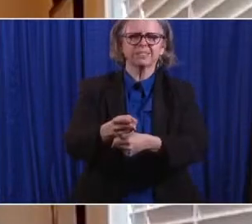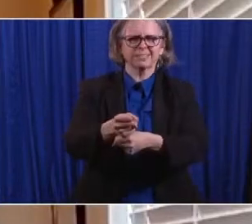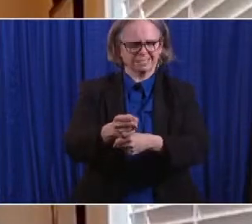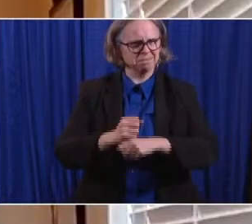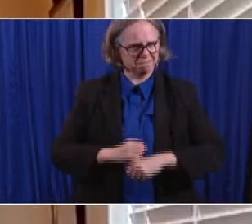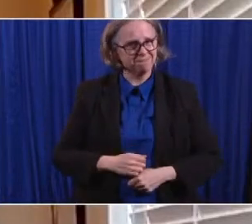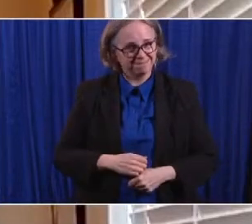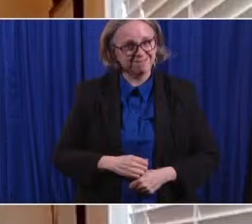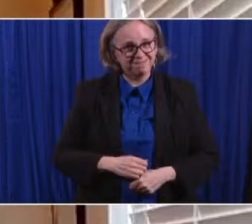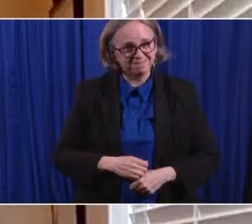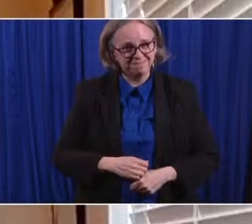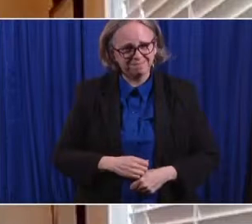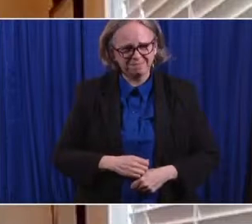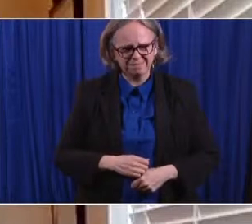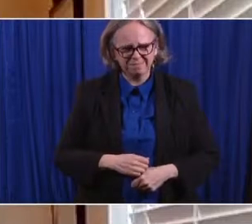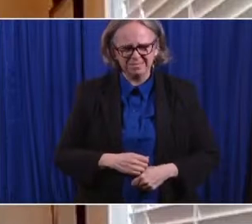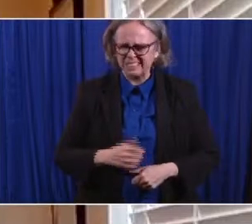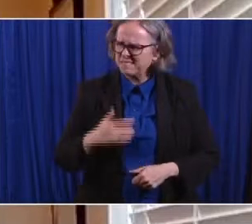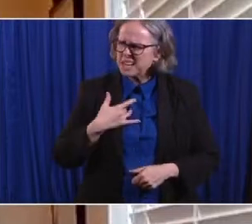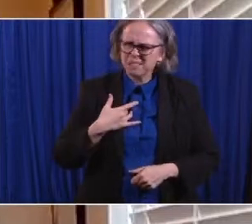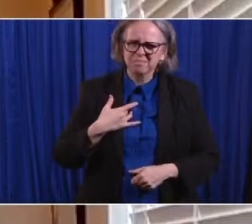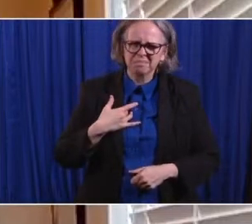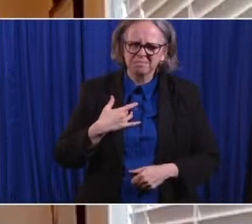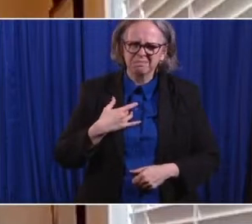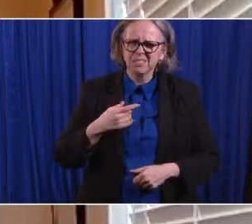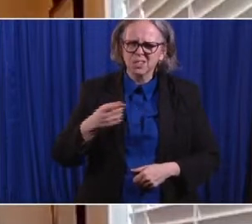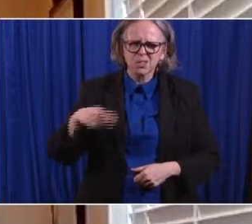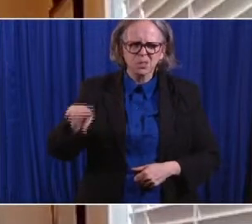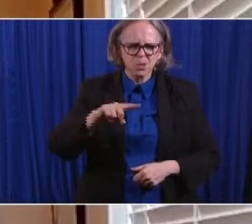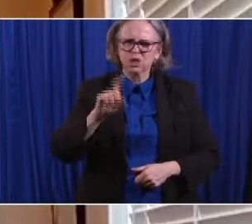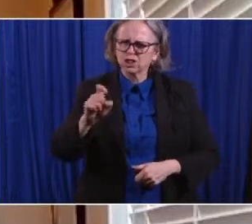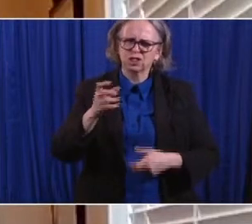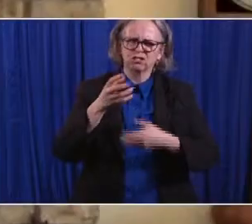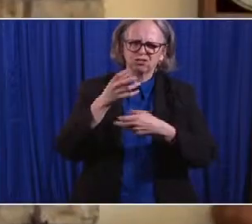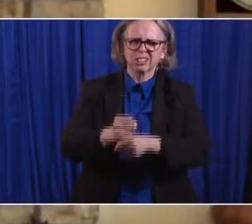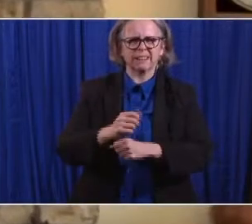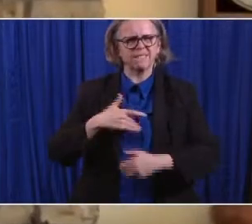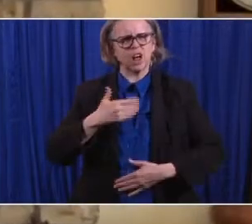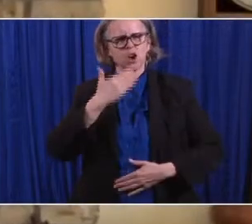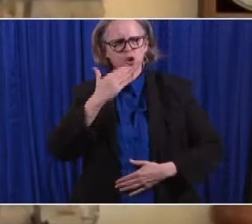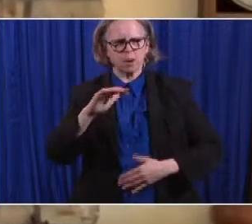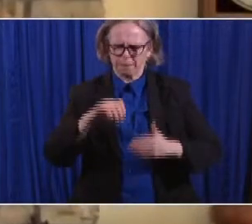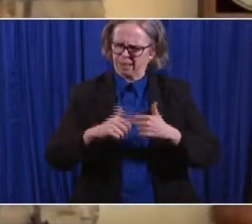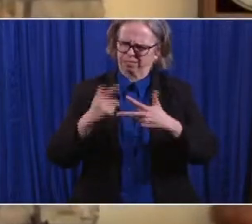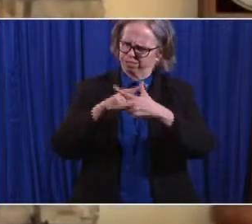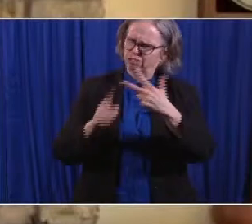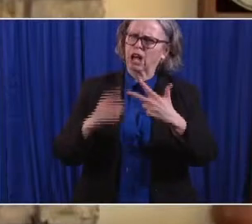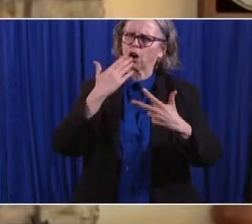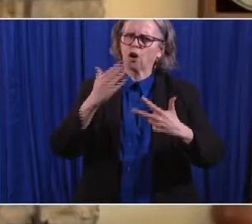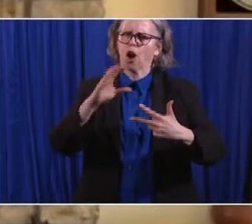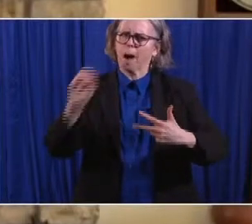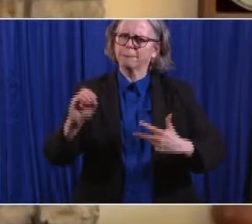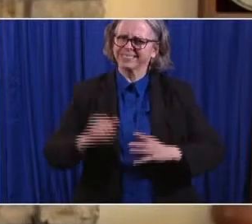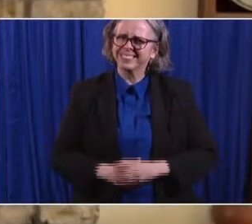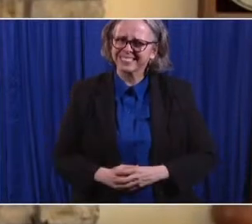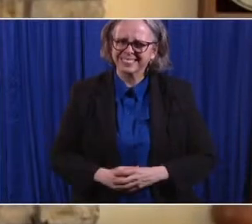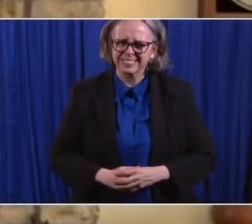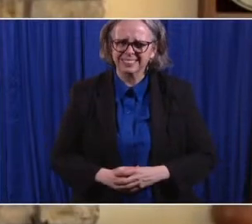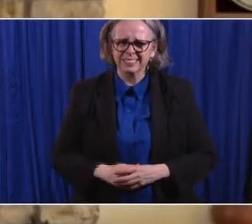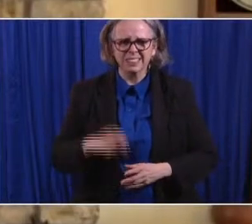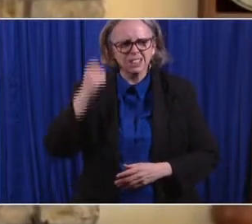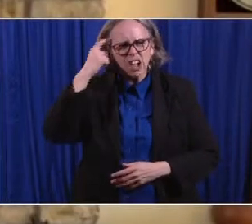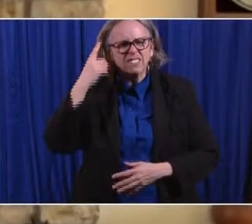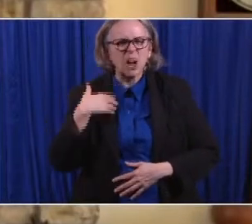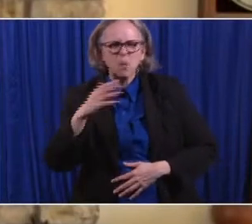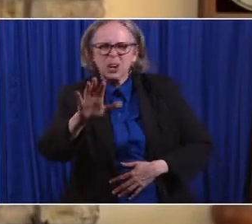And I think that that's something we can all feel good about. But let me add one thing I forgot to mention, and this